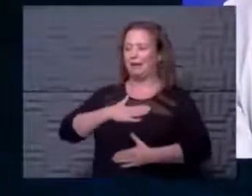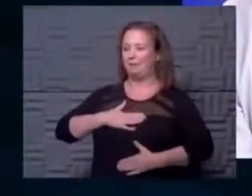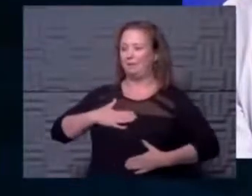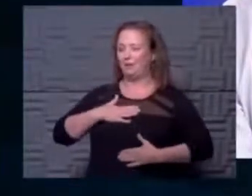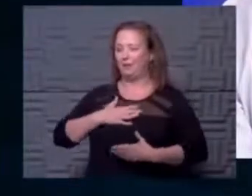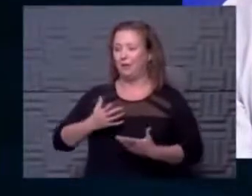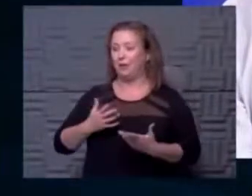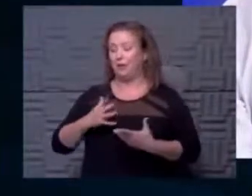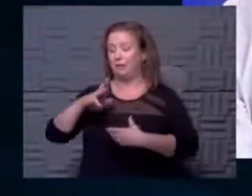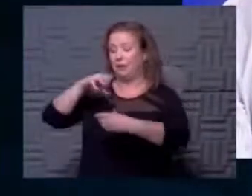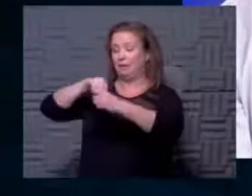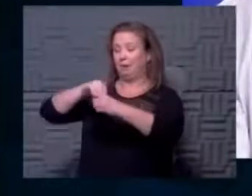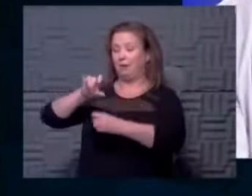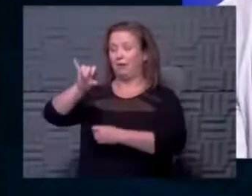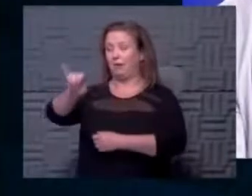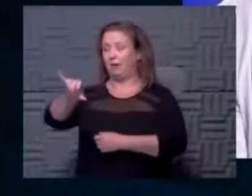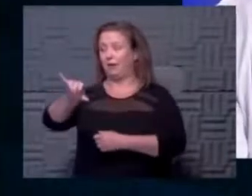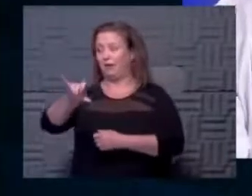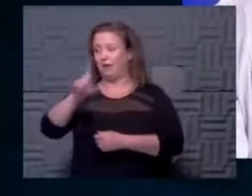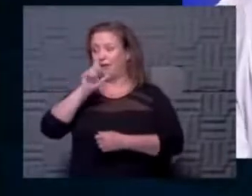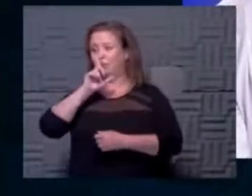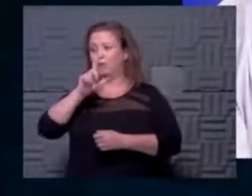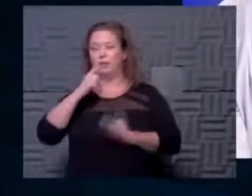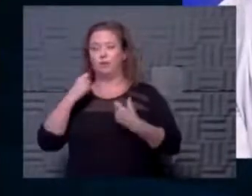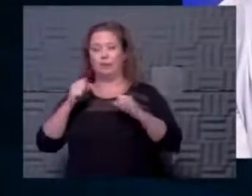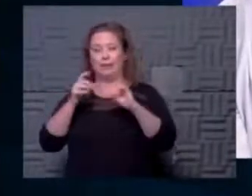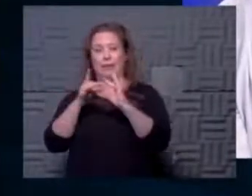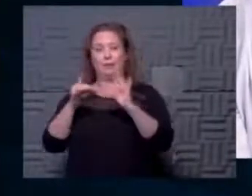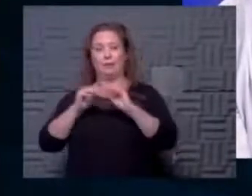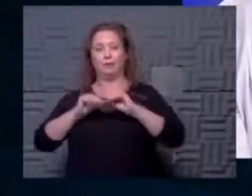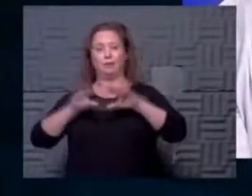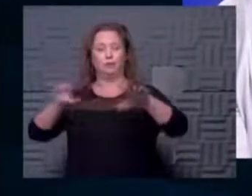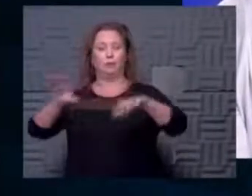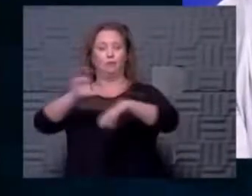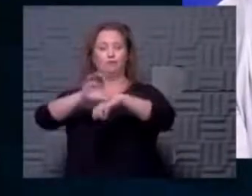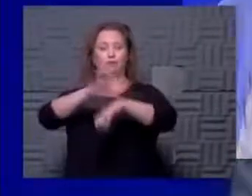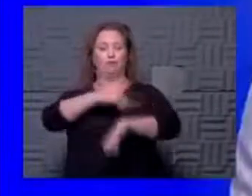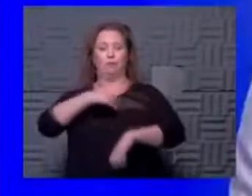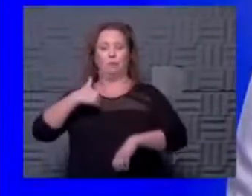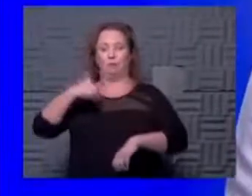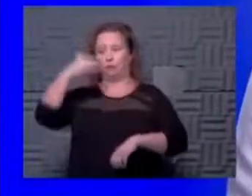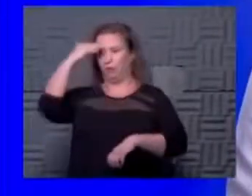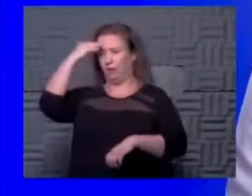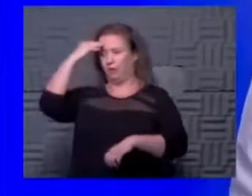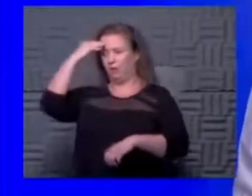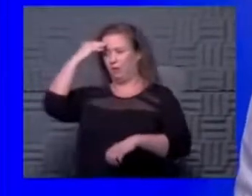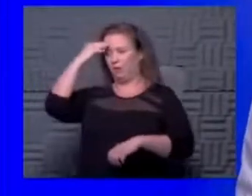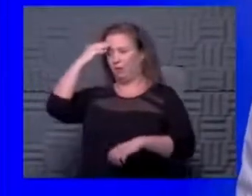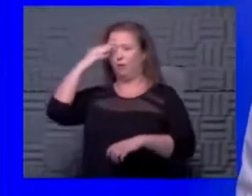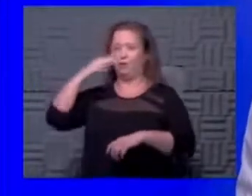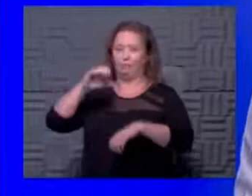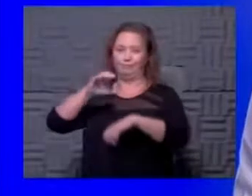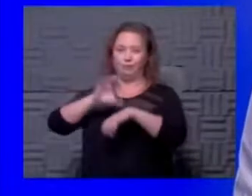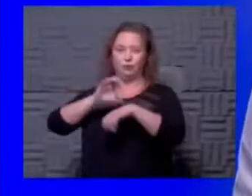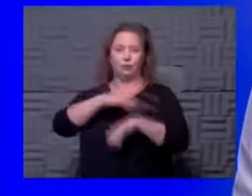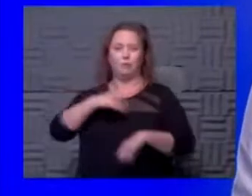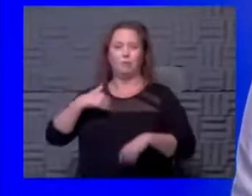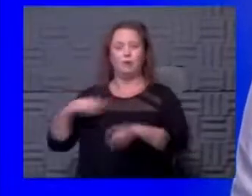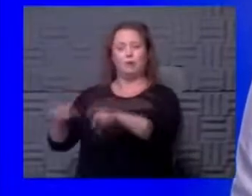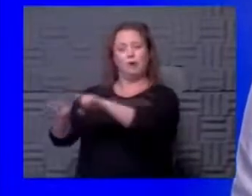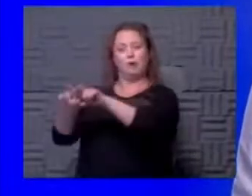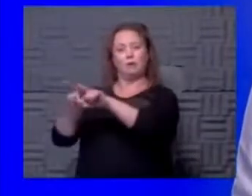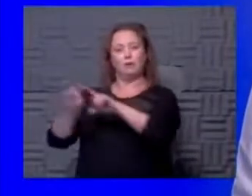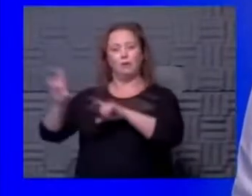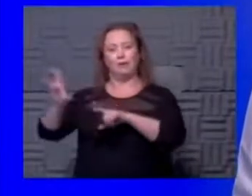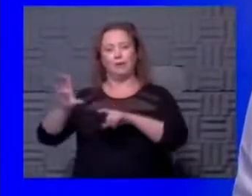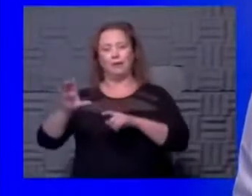being able to be part of that and really trying to get out the message to our parishioners, who we know a lot of our parishioners are also of